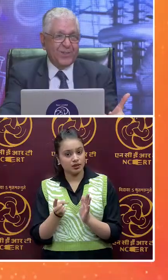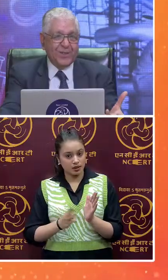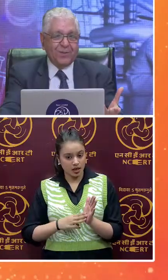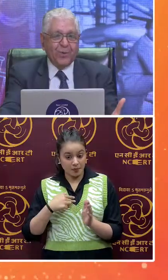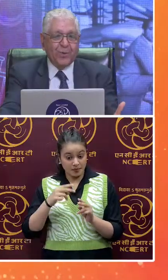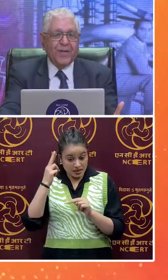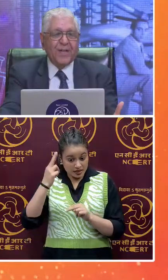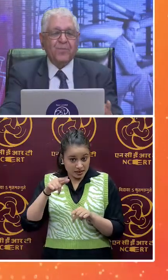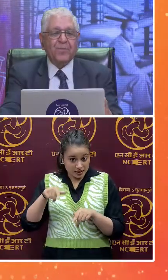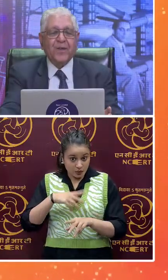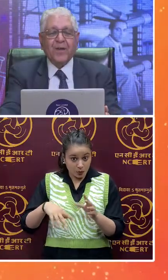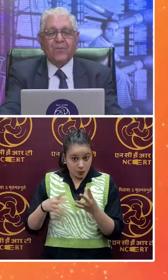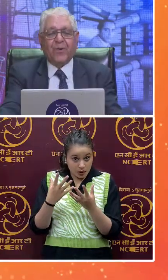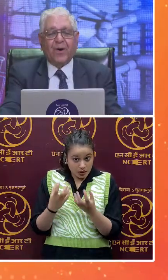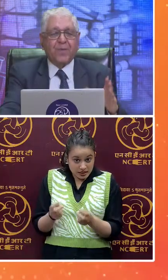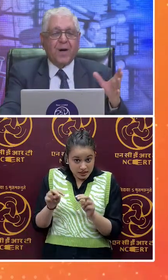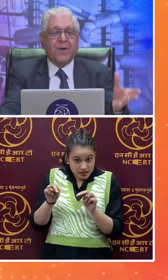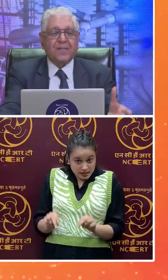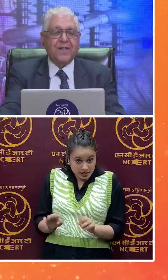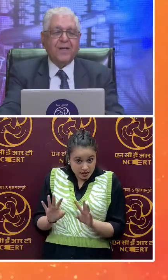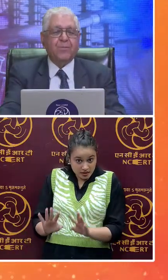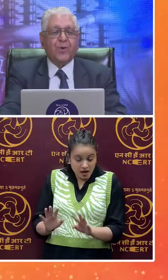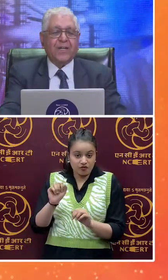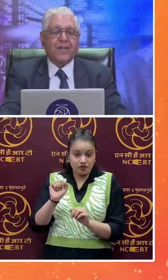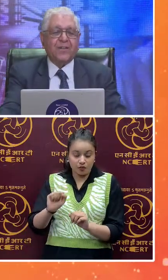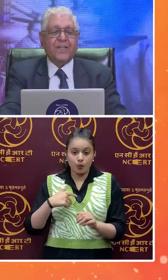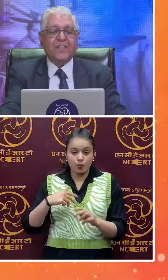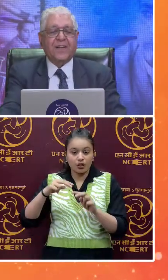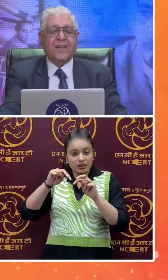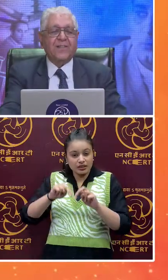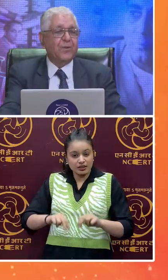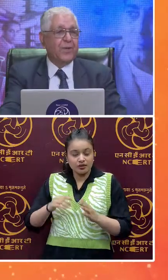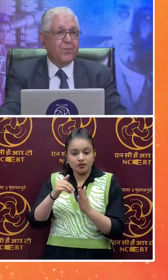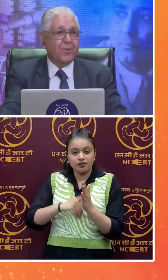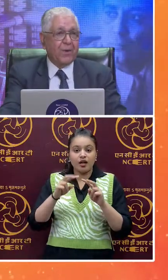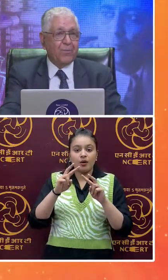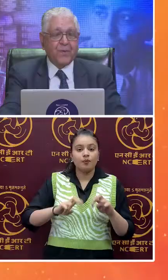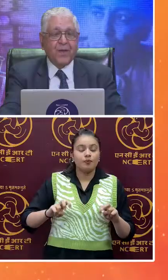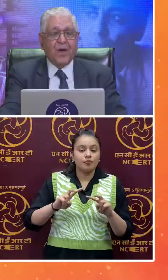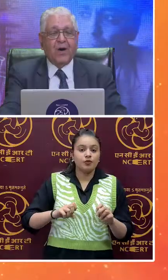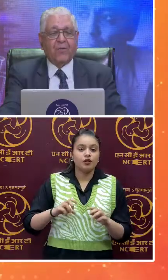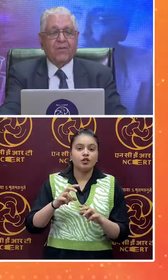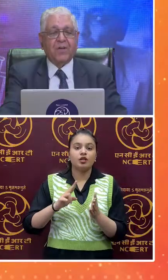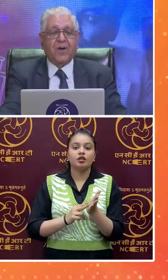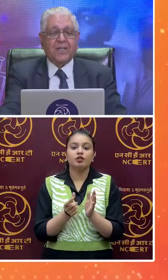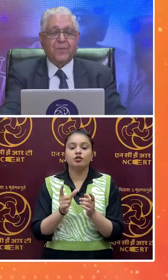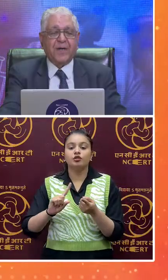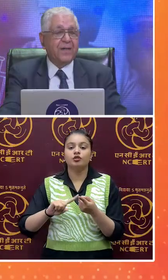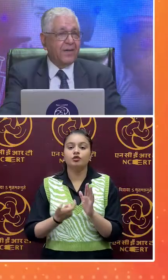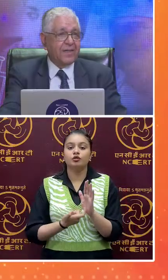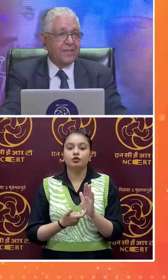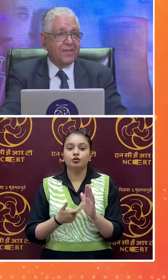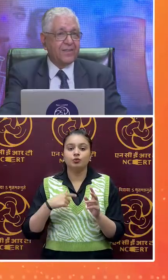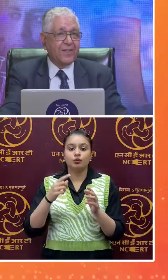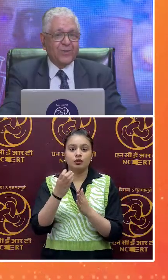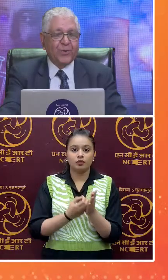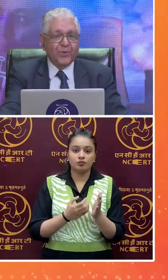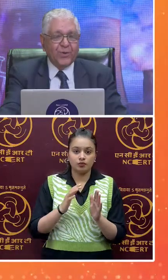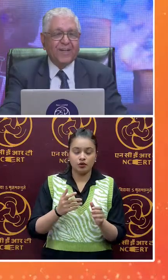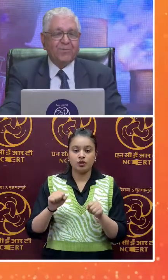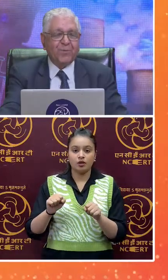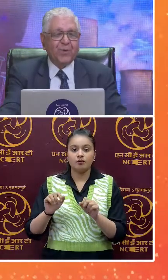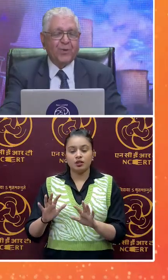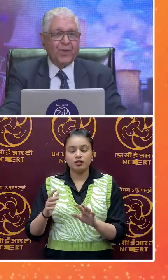needed plutonium for Bhabha's dream project of 3-stage nuclear program of having fast speeder reactors. So,